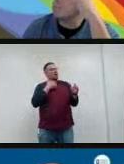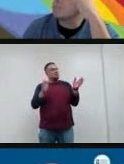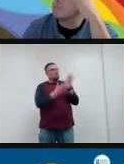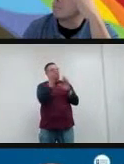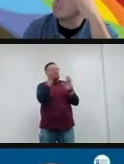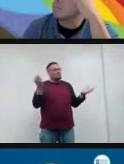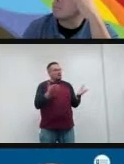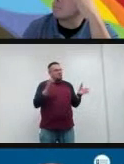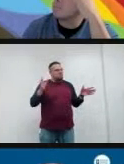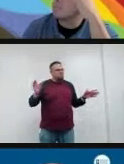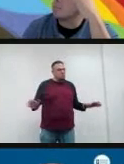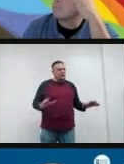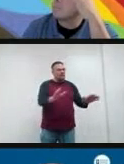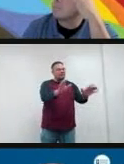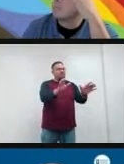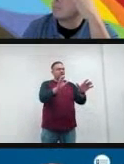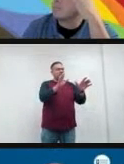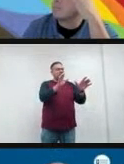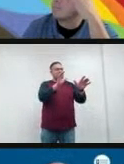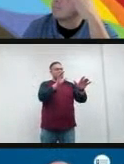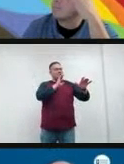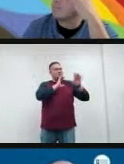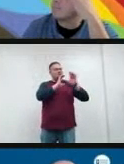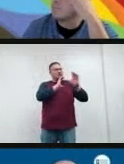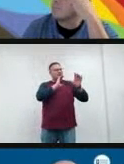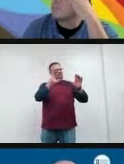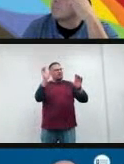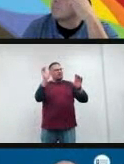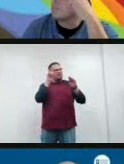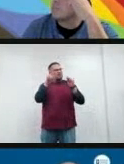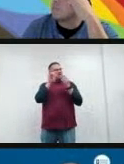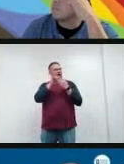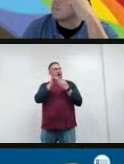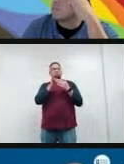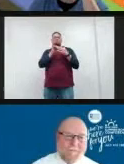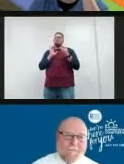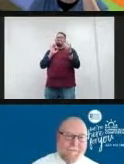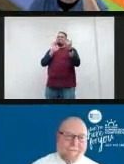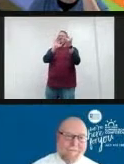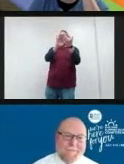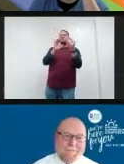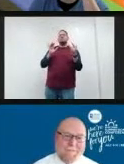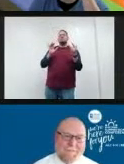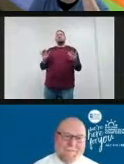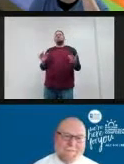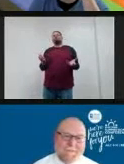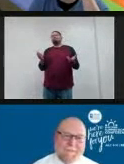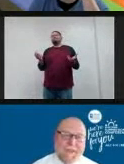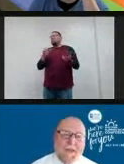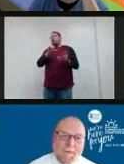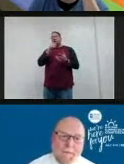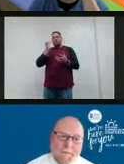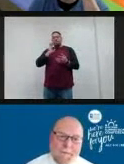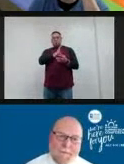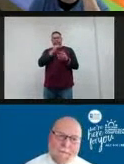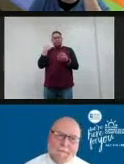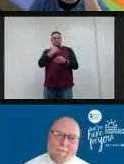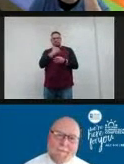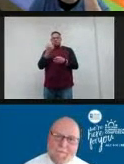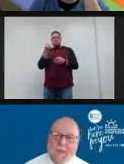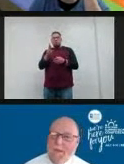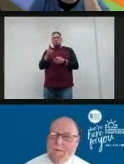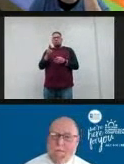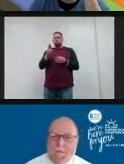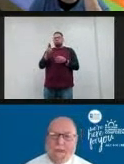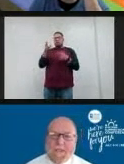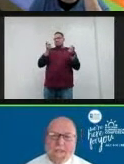proactive communication is what comes to mind, whether that's reaching out to other board members or admin. So